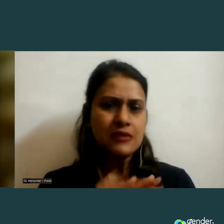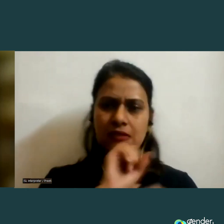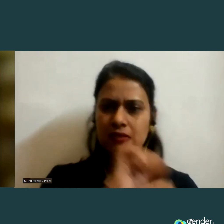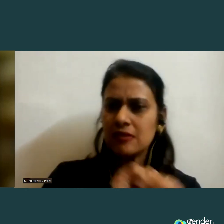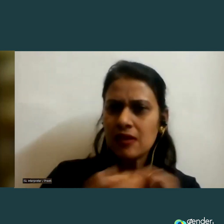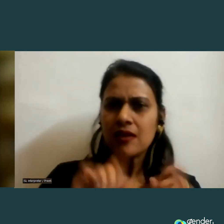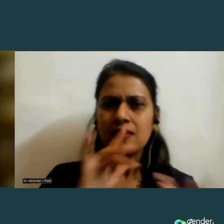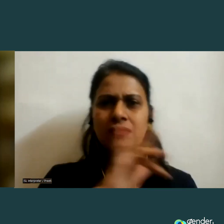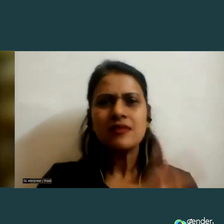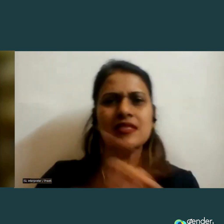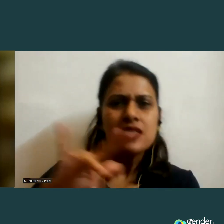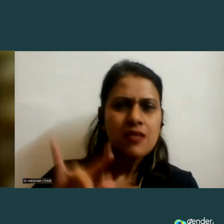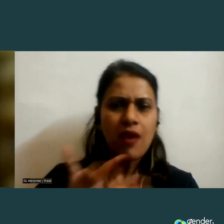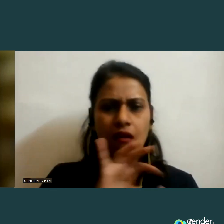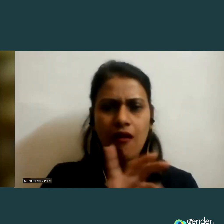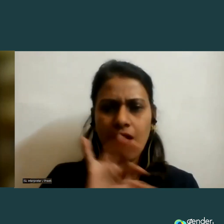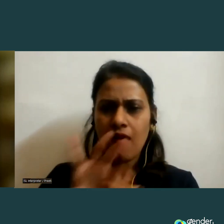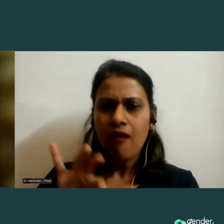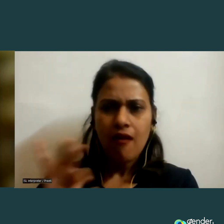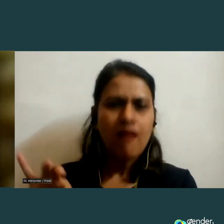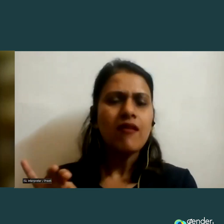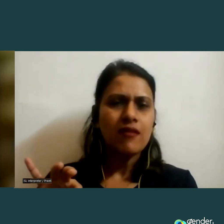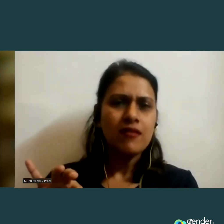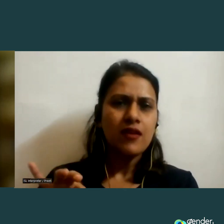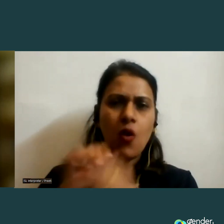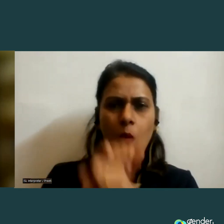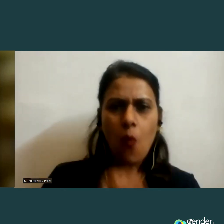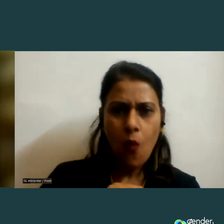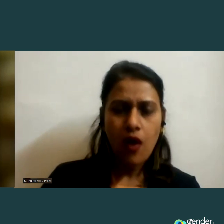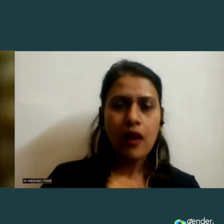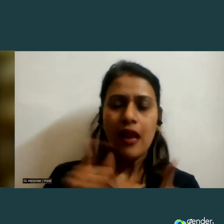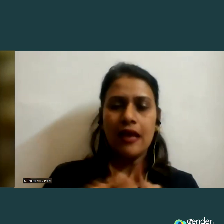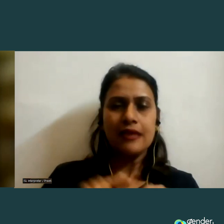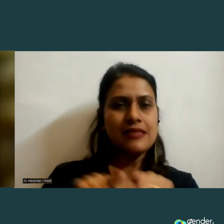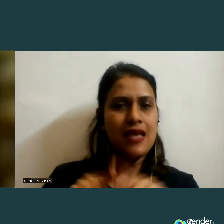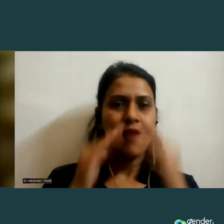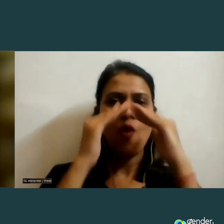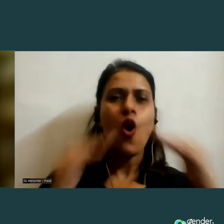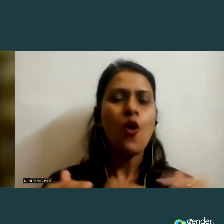versus if you're looking at a different type of engagement, let's say